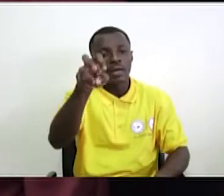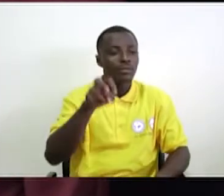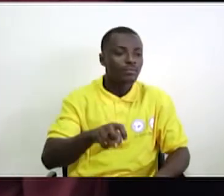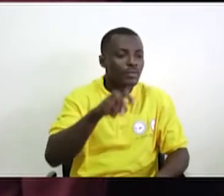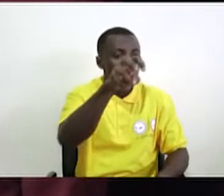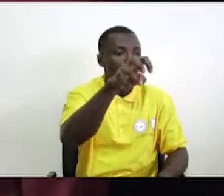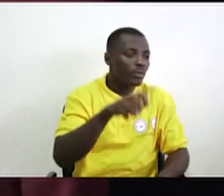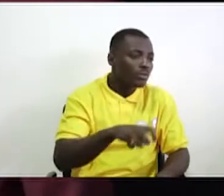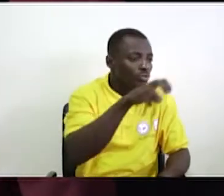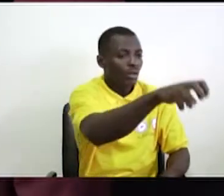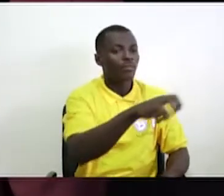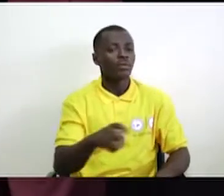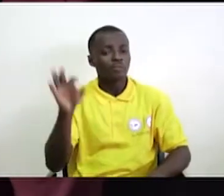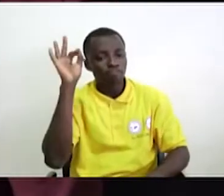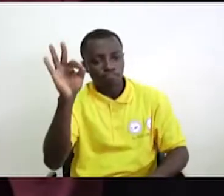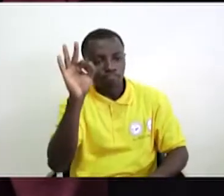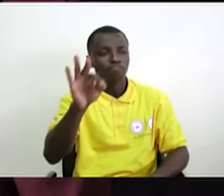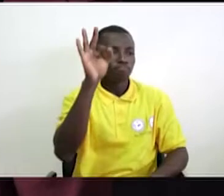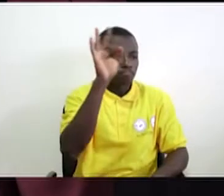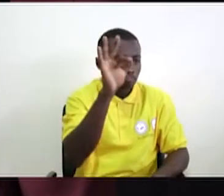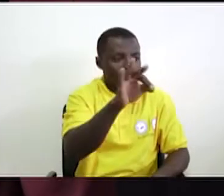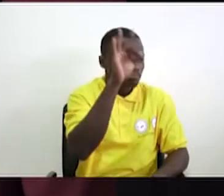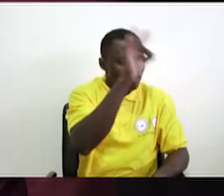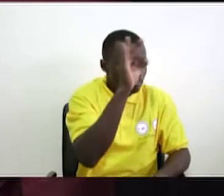which lasted for 17 years. So at